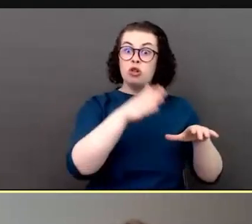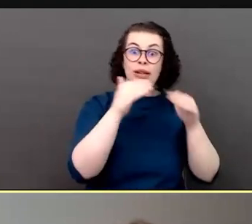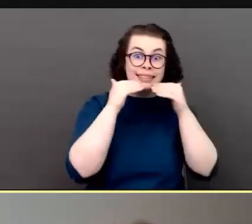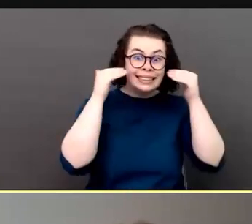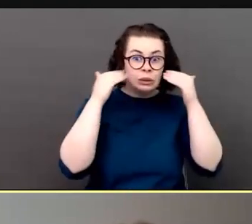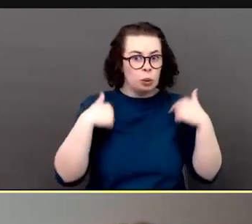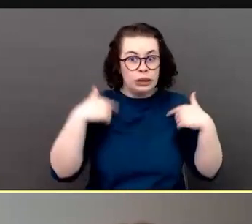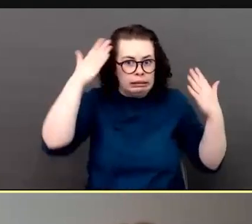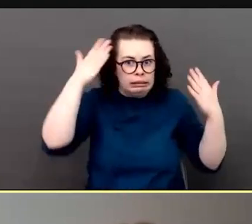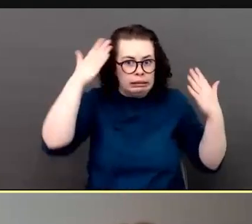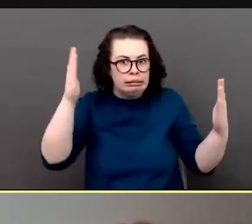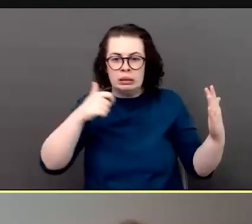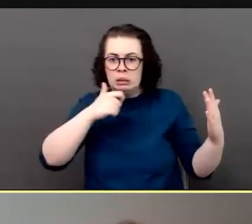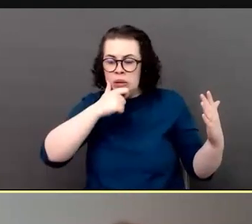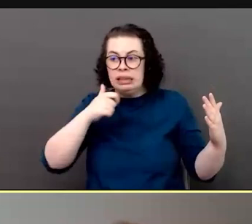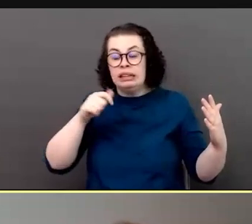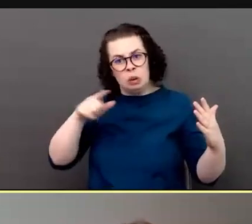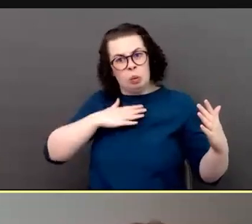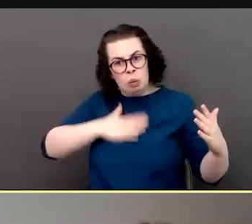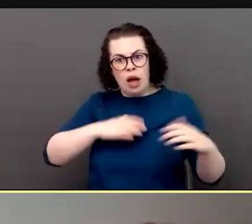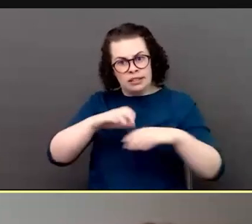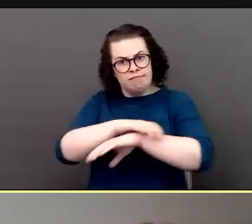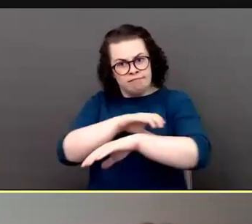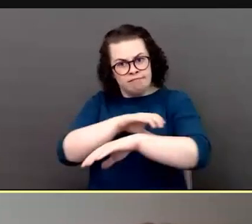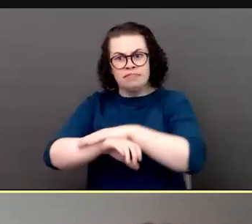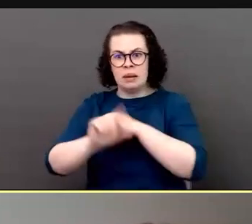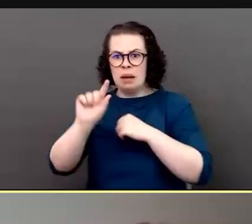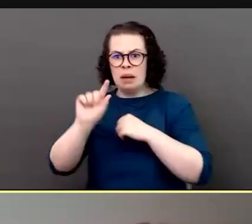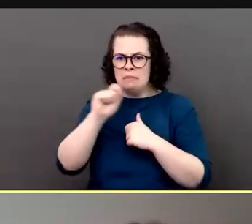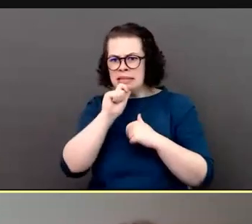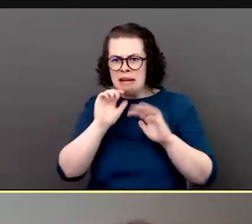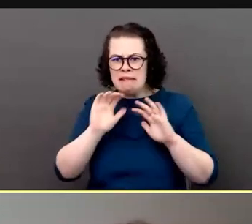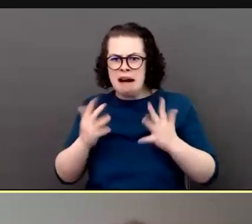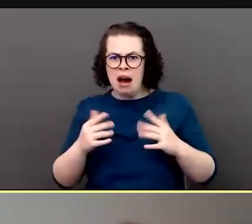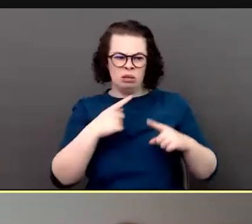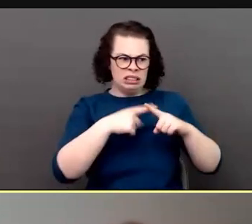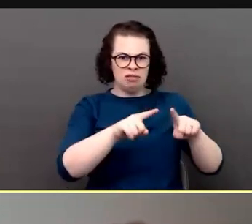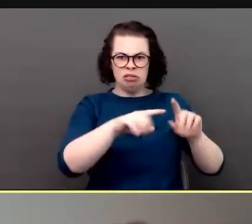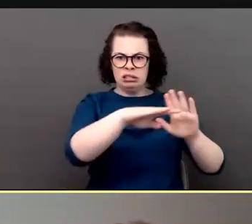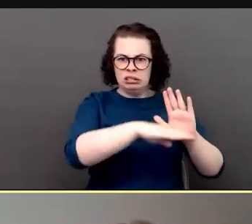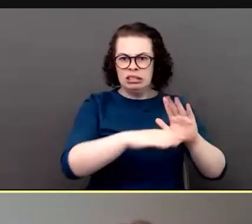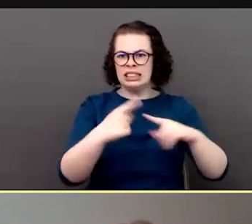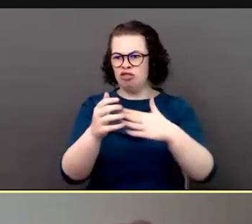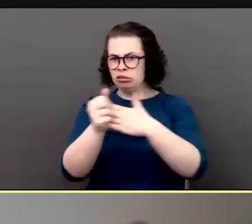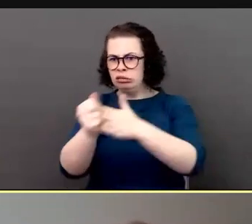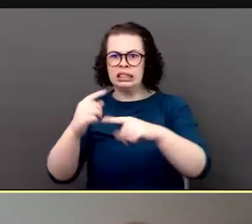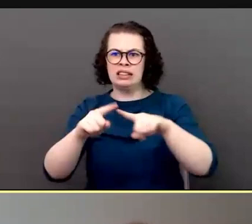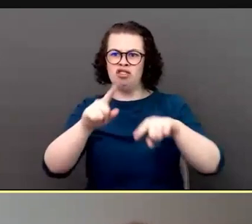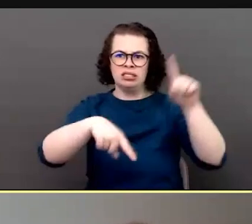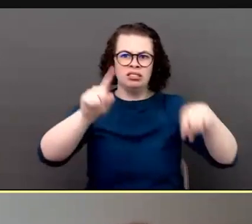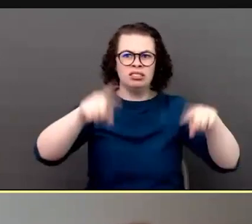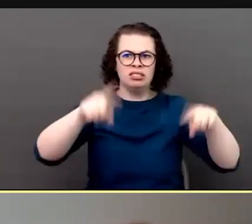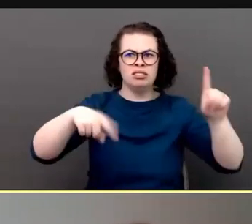how to bring together the variety of rules, the variety of standards, codes, guidelines that